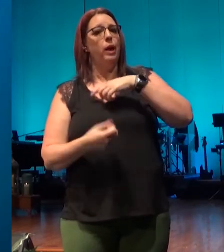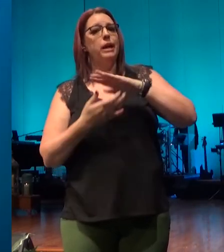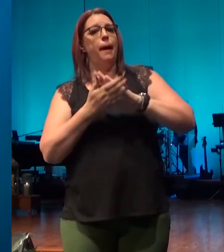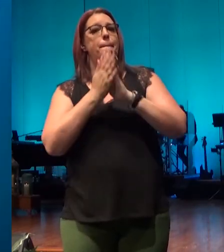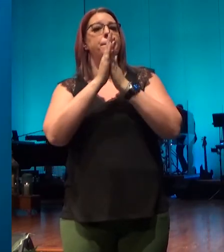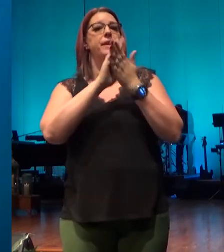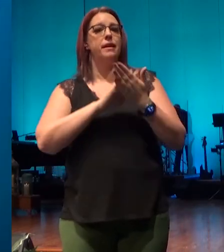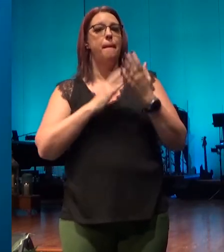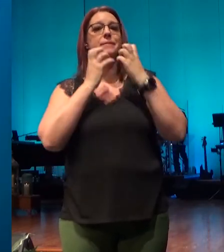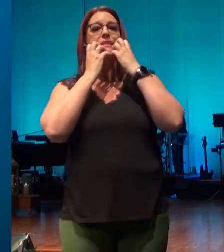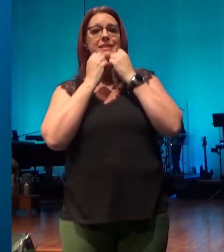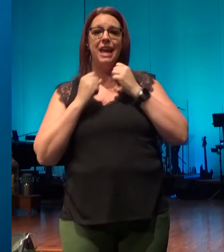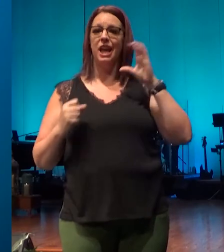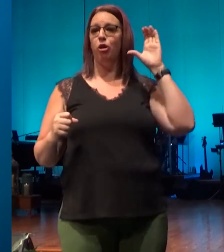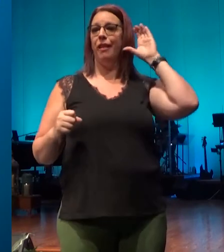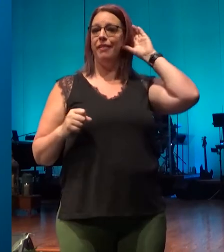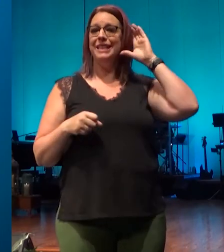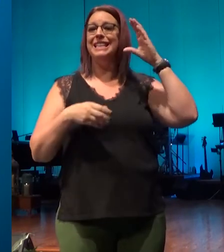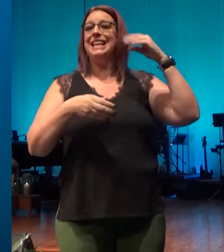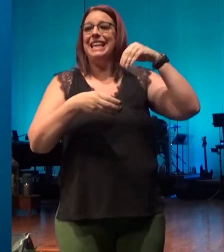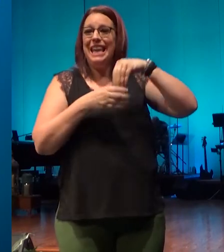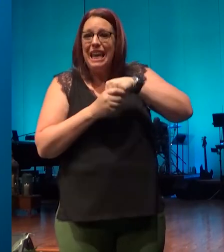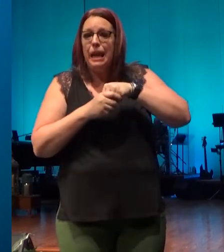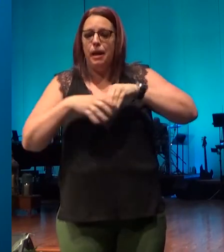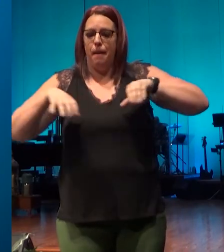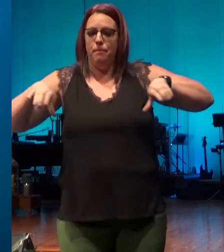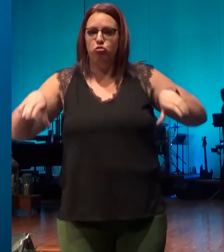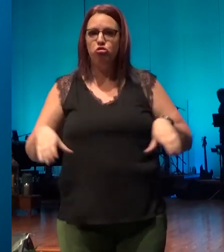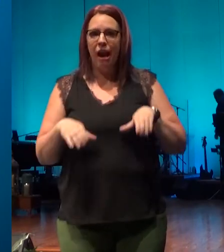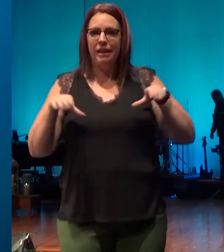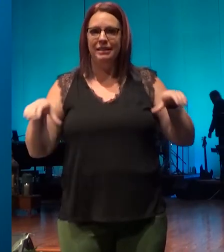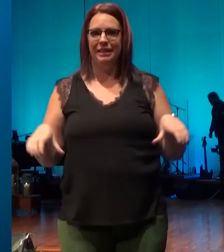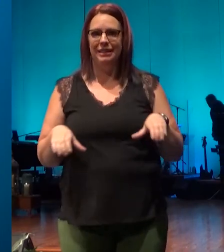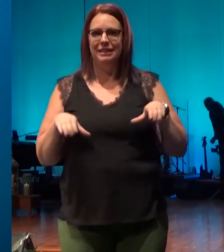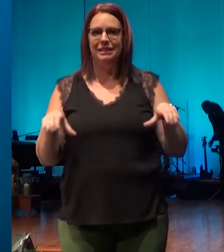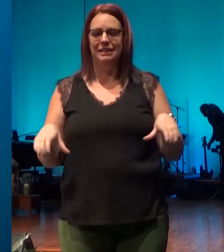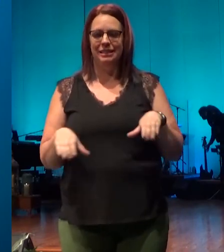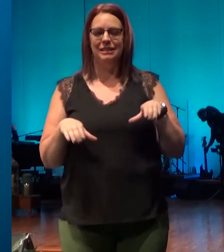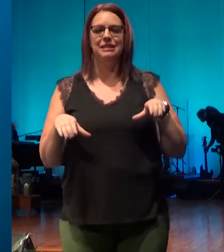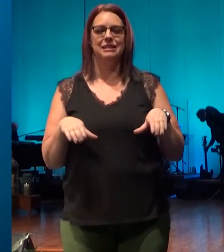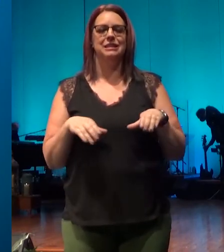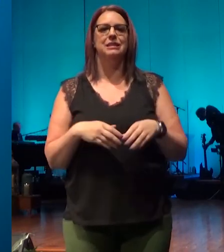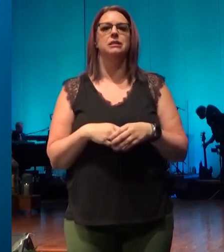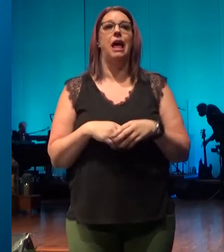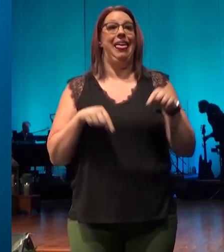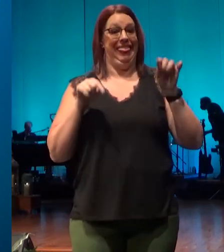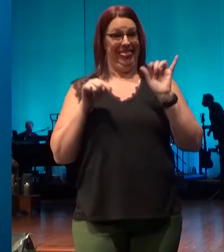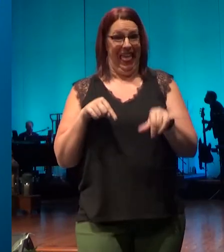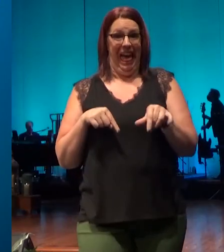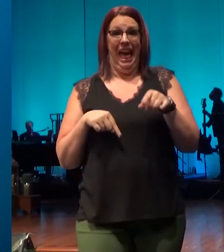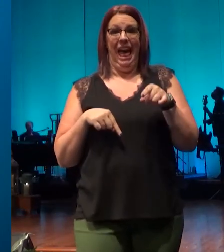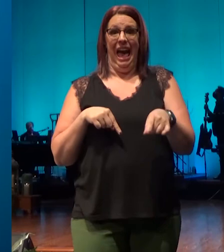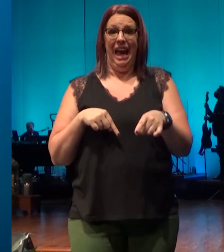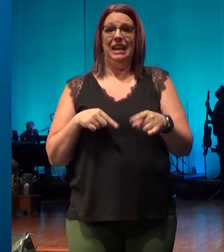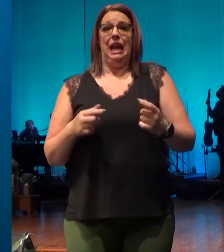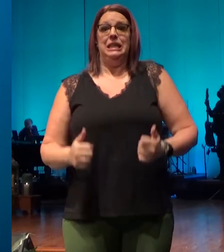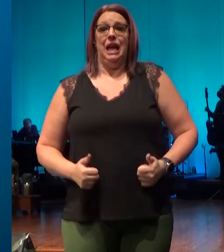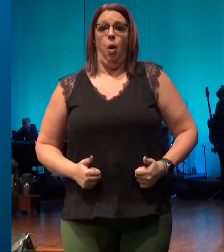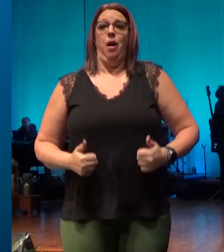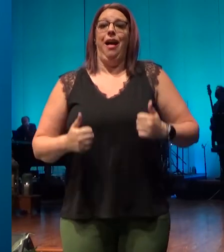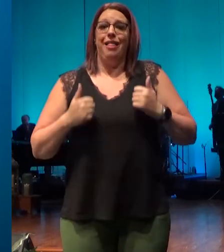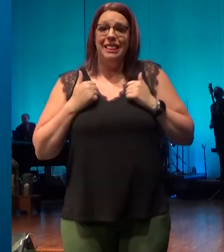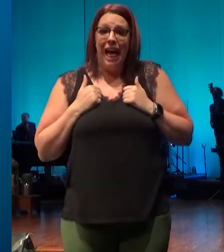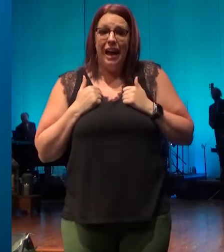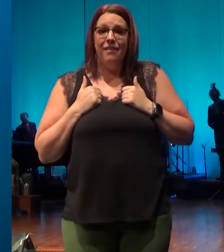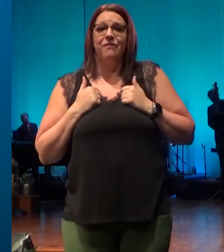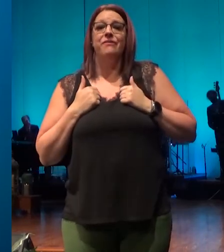in practice, in action at all times. For this is how the very presence of life is